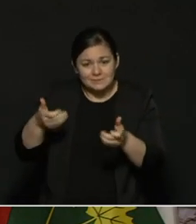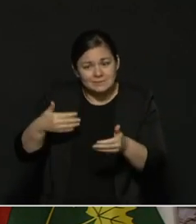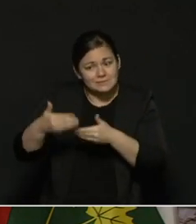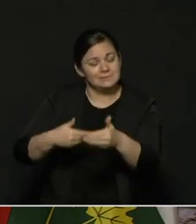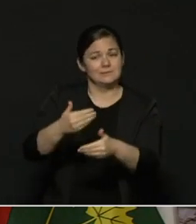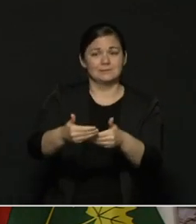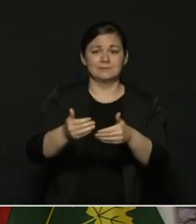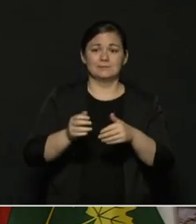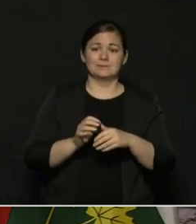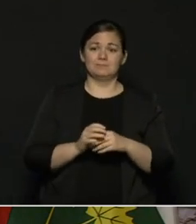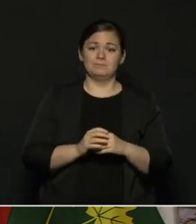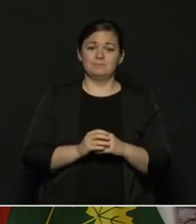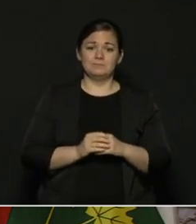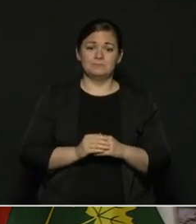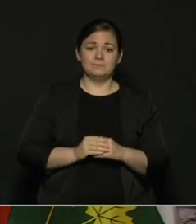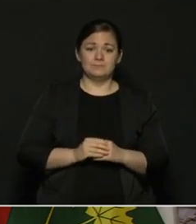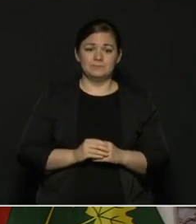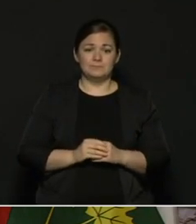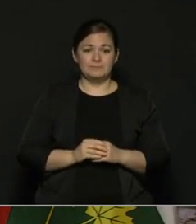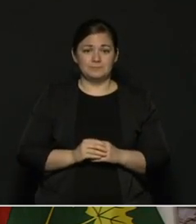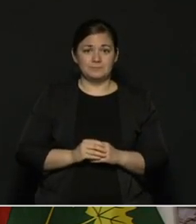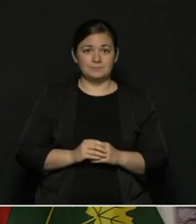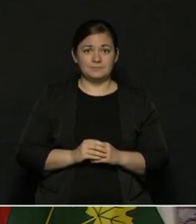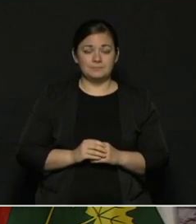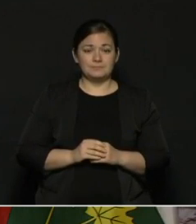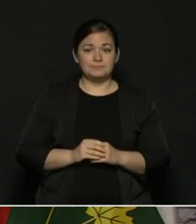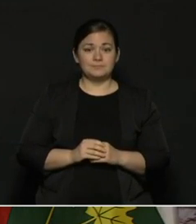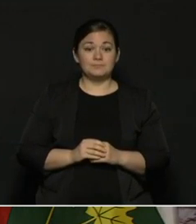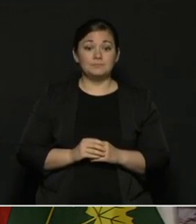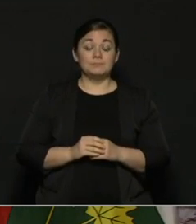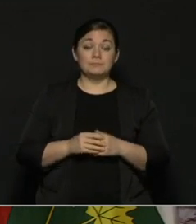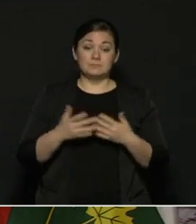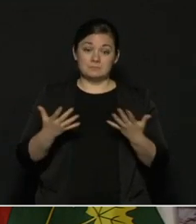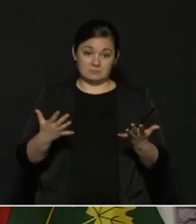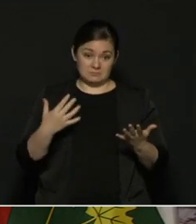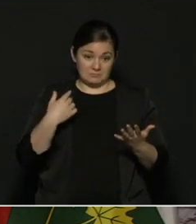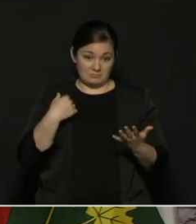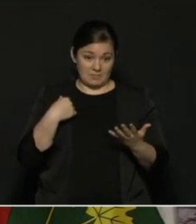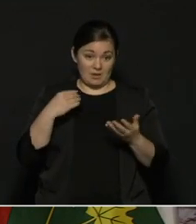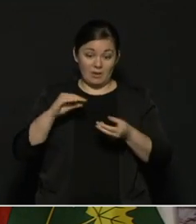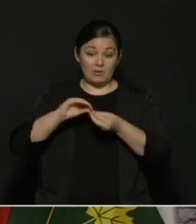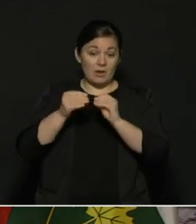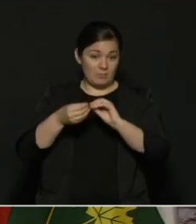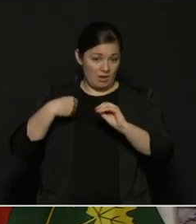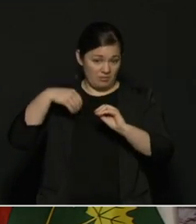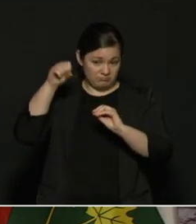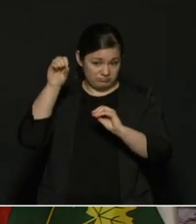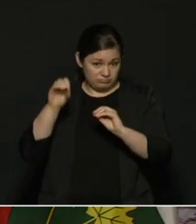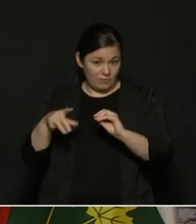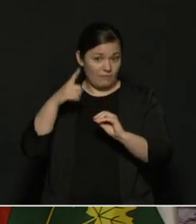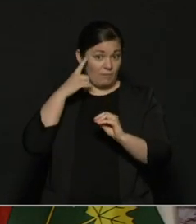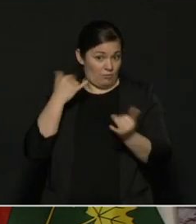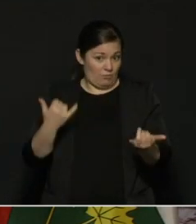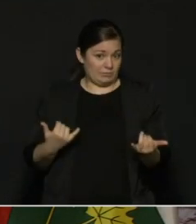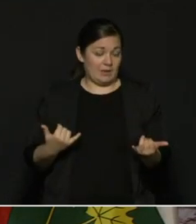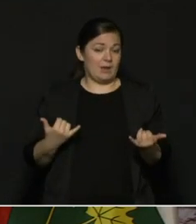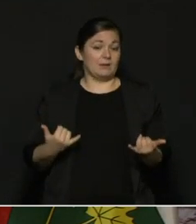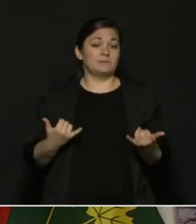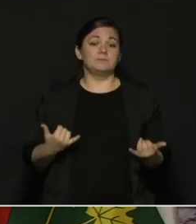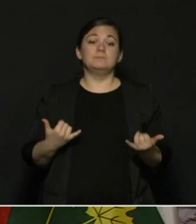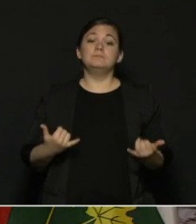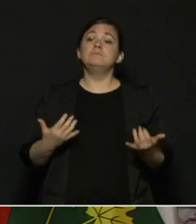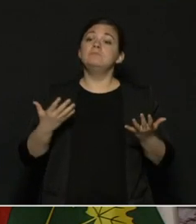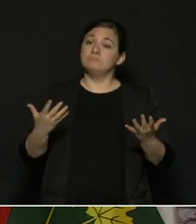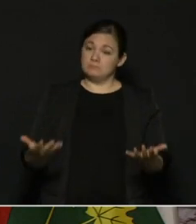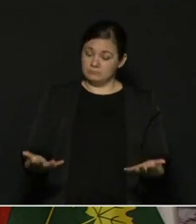So I'll comment a few more on the next time here. The numbers for today are that we have